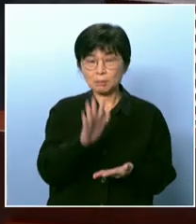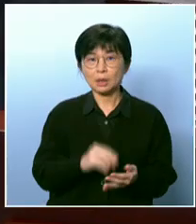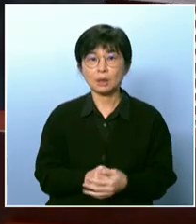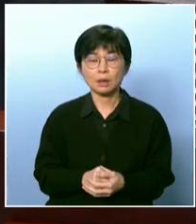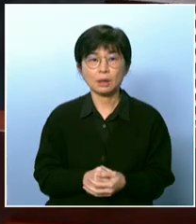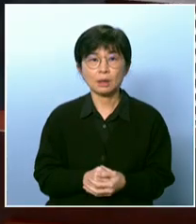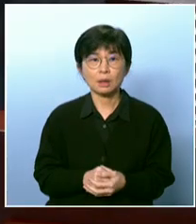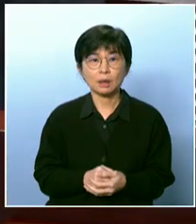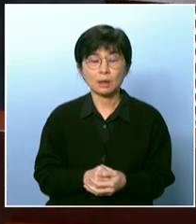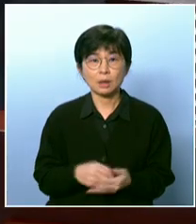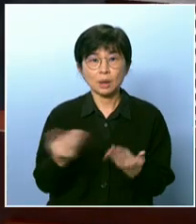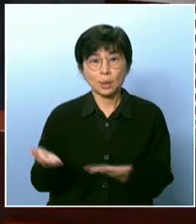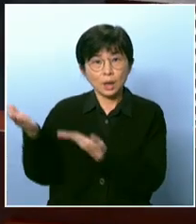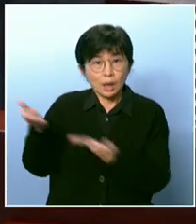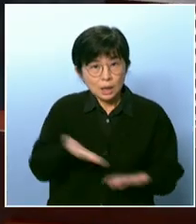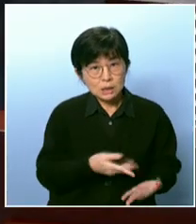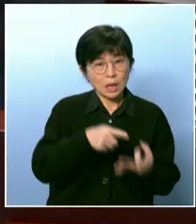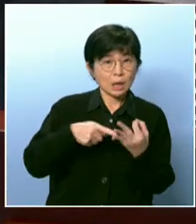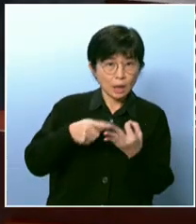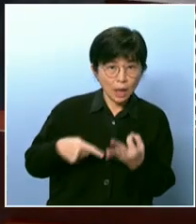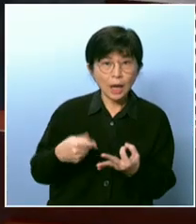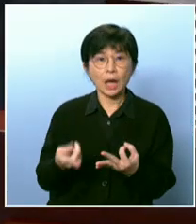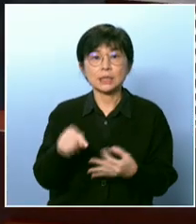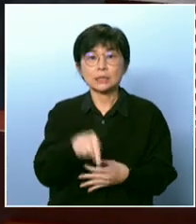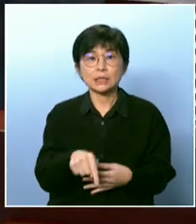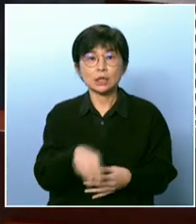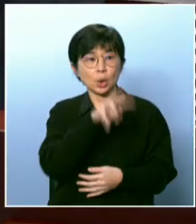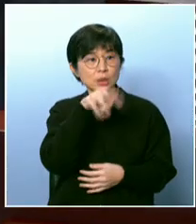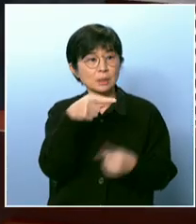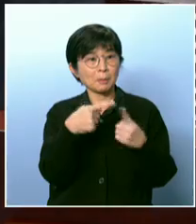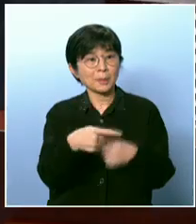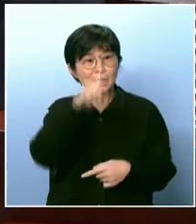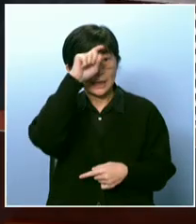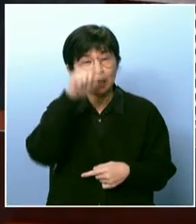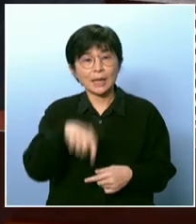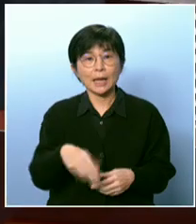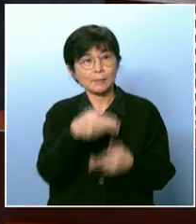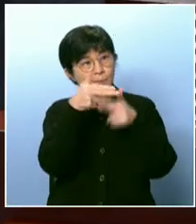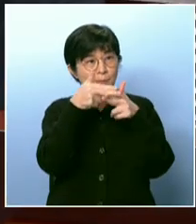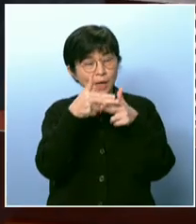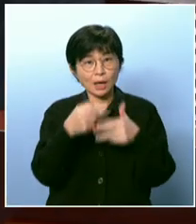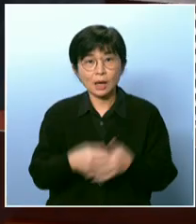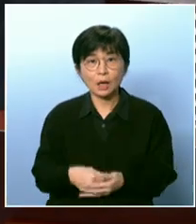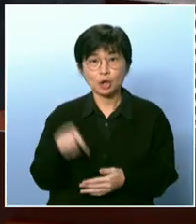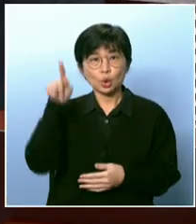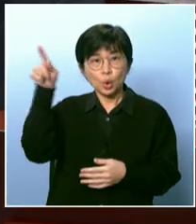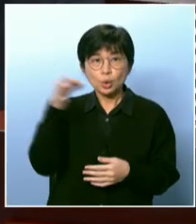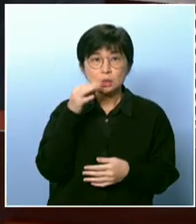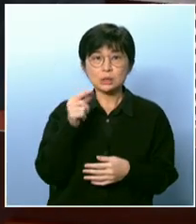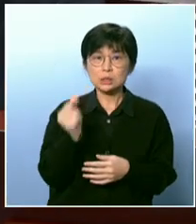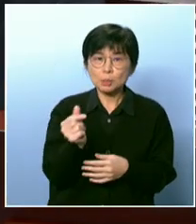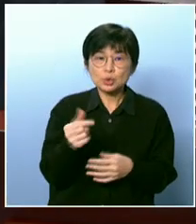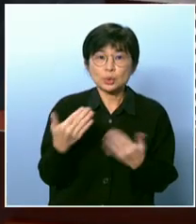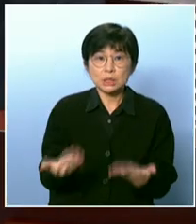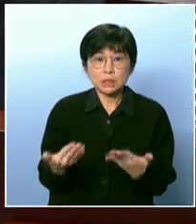for 18 years. Please do not just submit a report. Will you invite, for